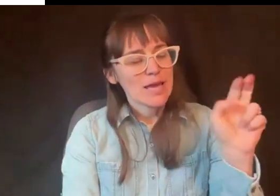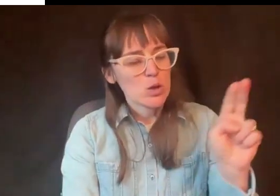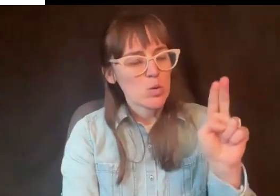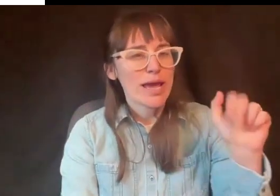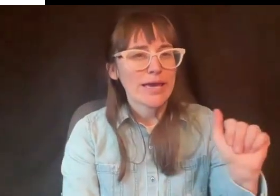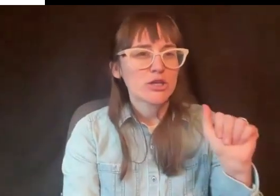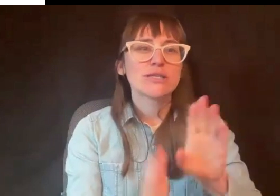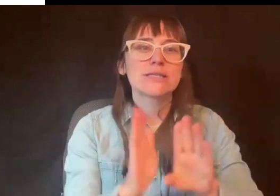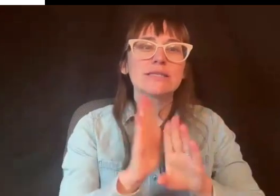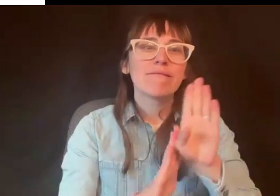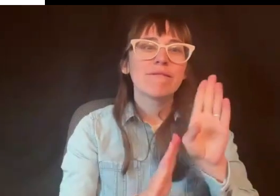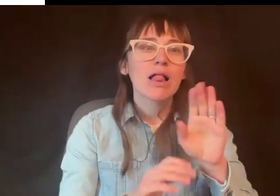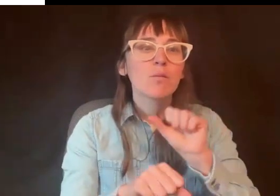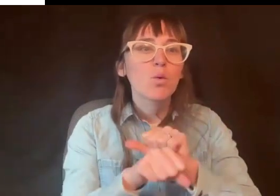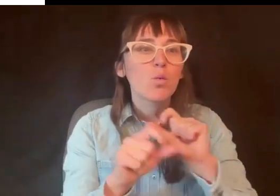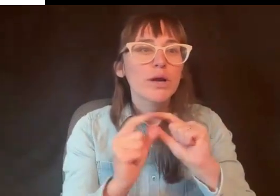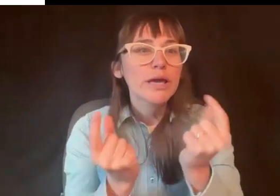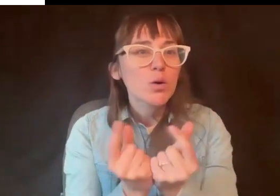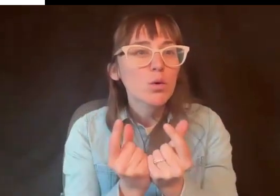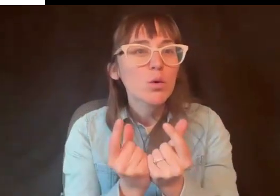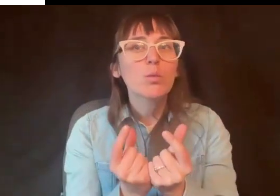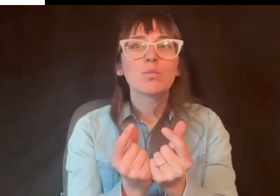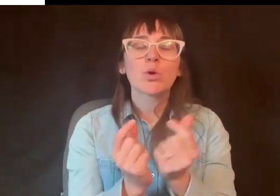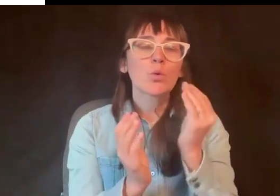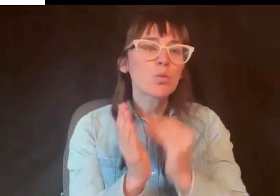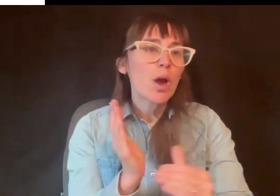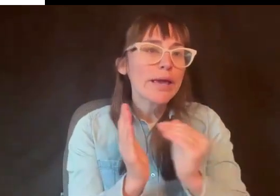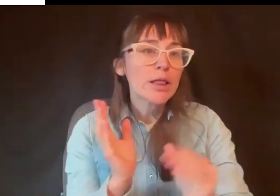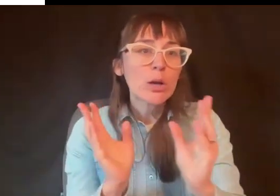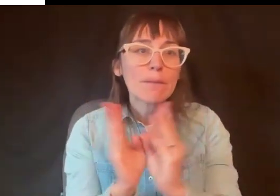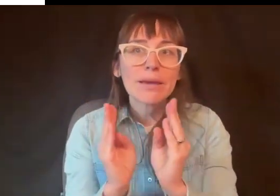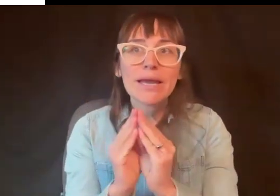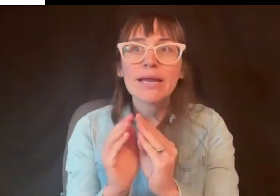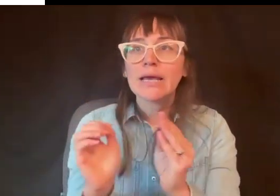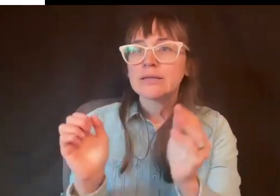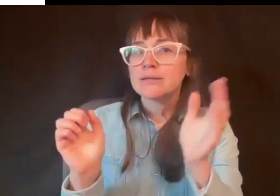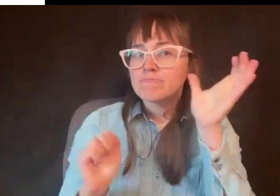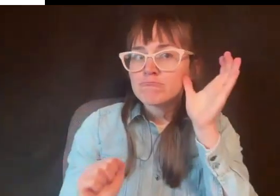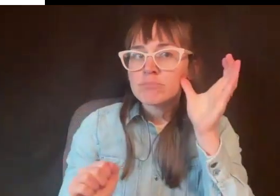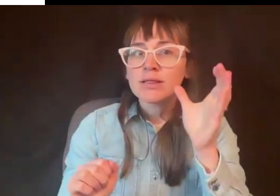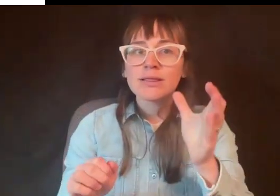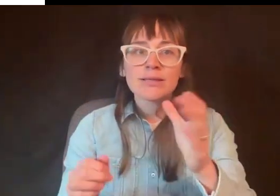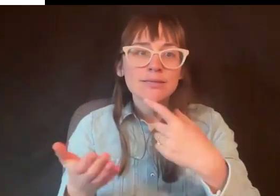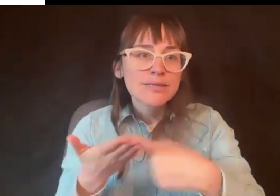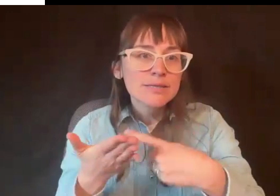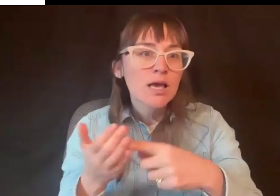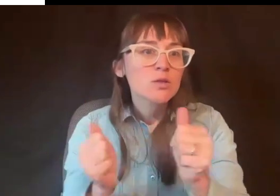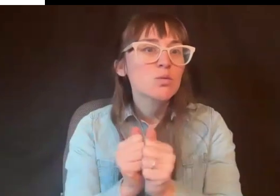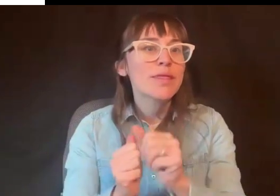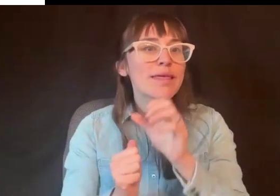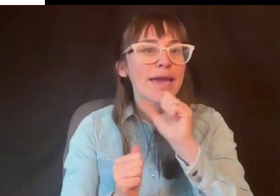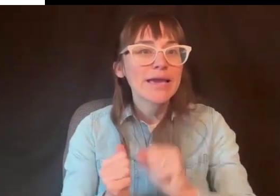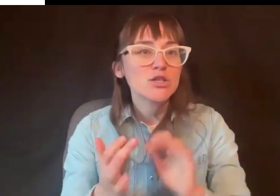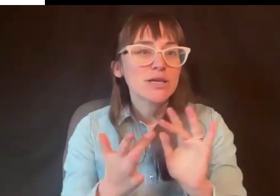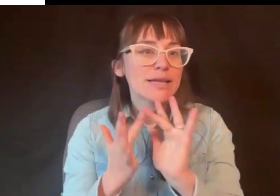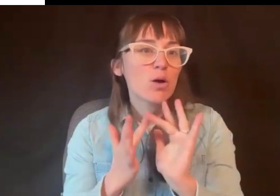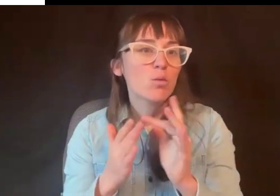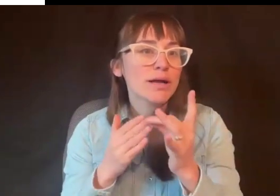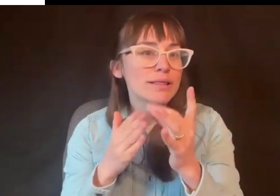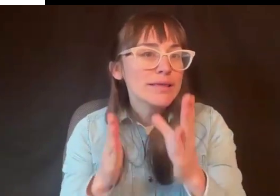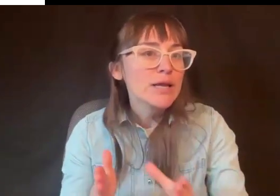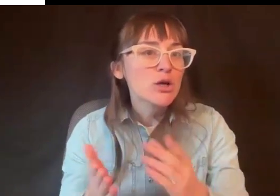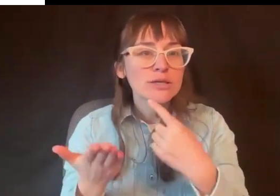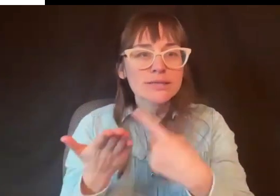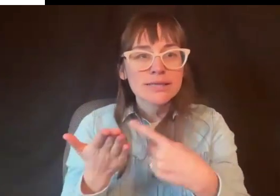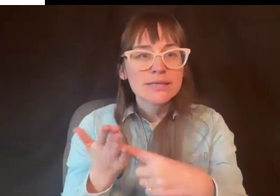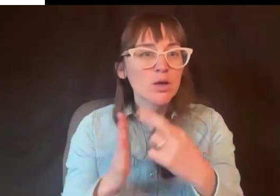network participation, holding regular meetings with aging network leaders to talk through different aspects of rule implementation